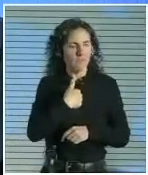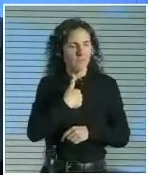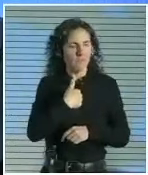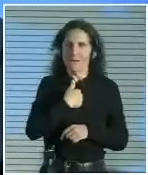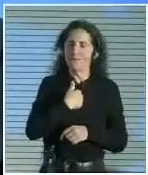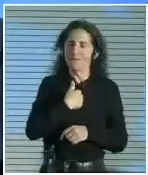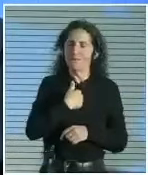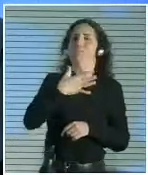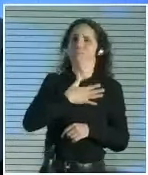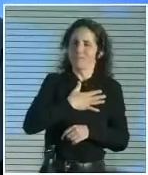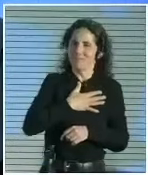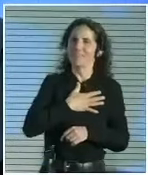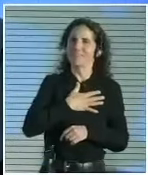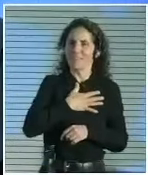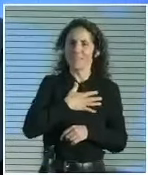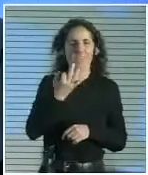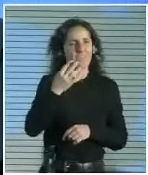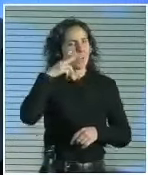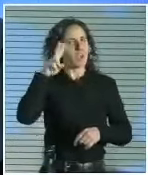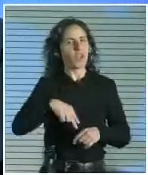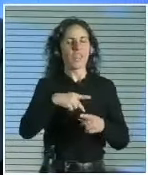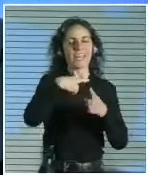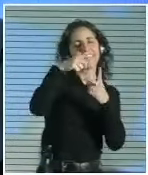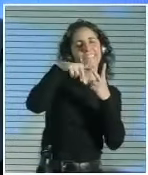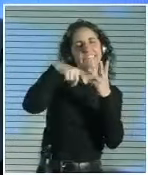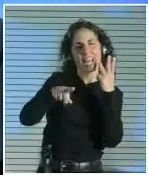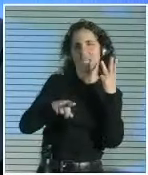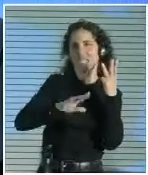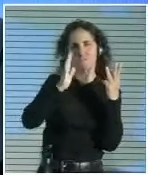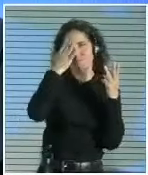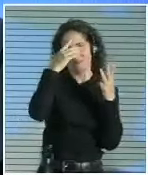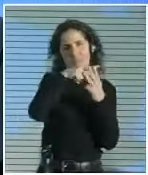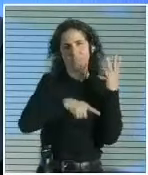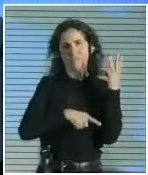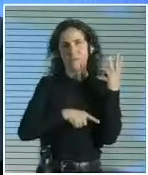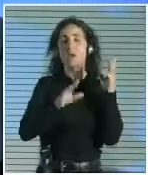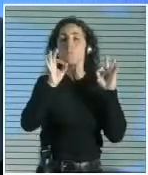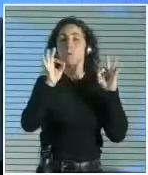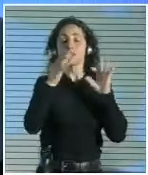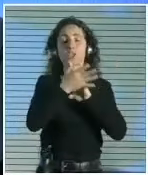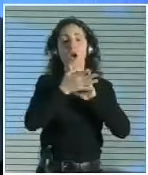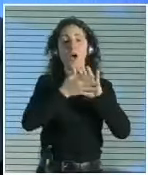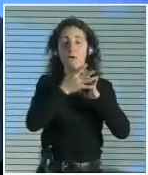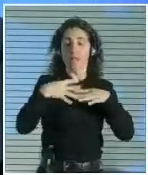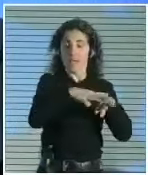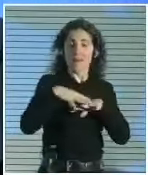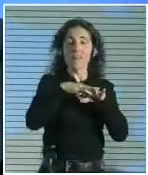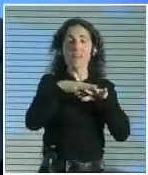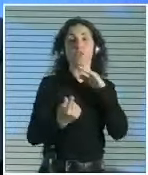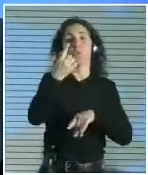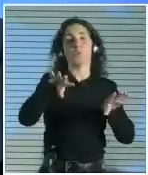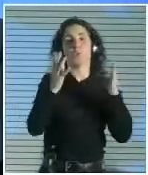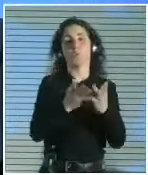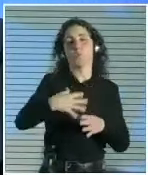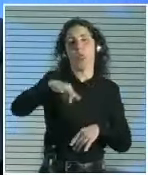of three major actors. And when we speak about the One Planet Network, we will touch upon these three major actors.